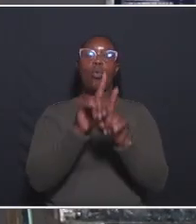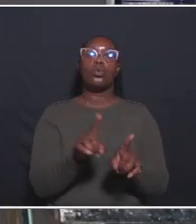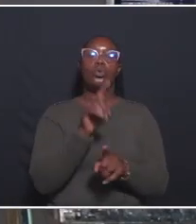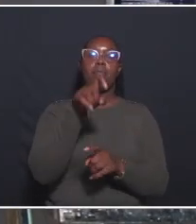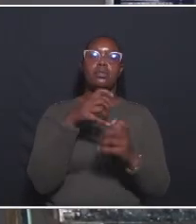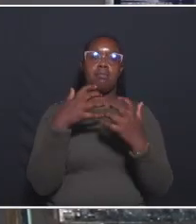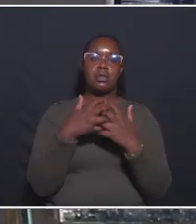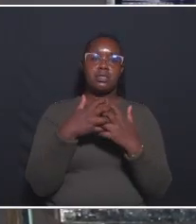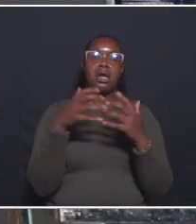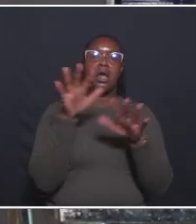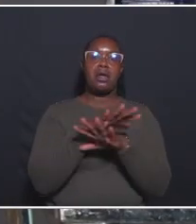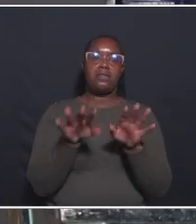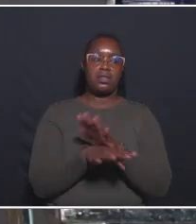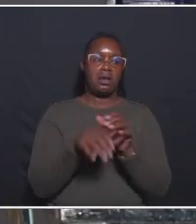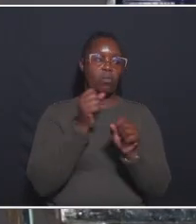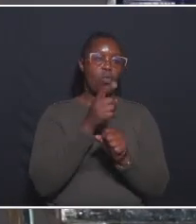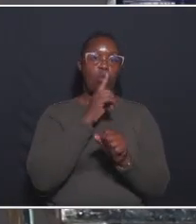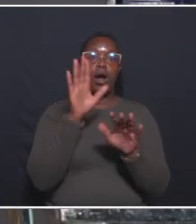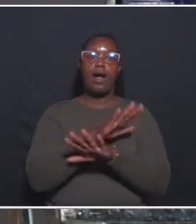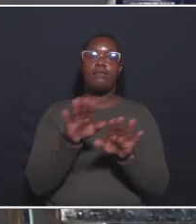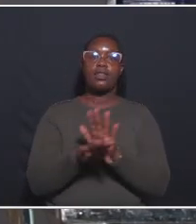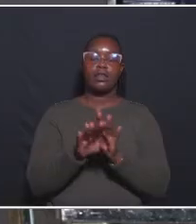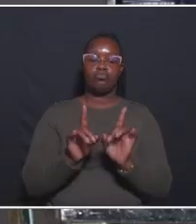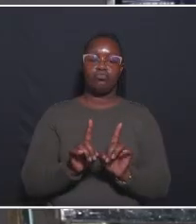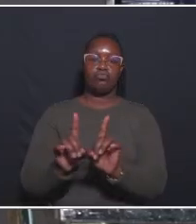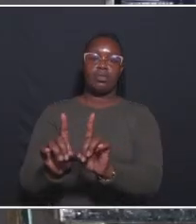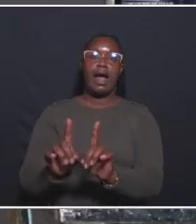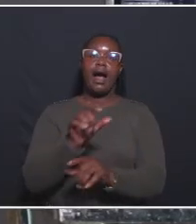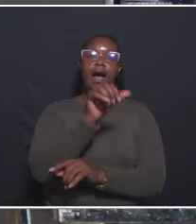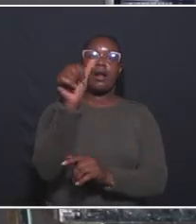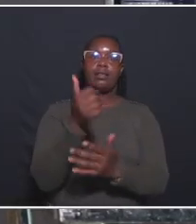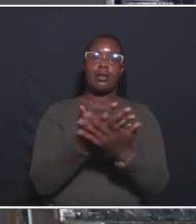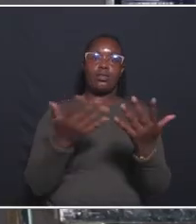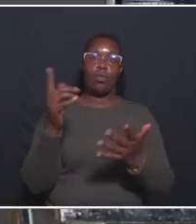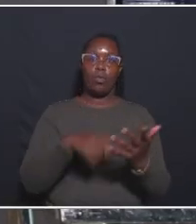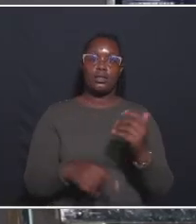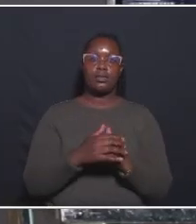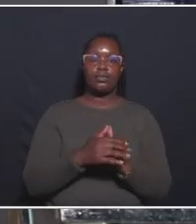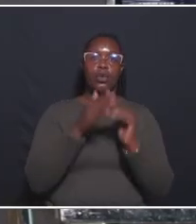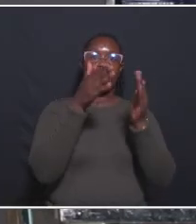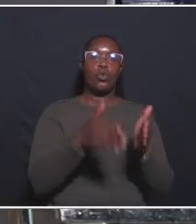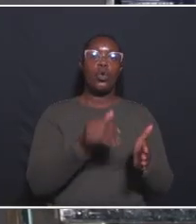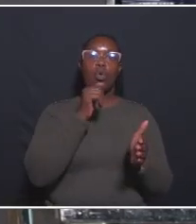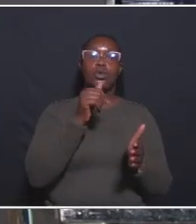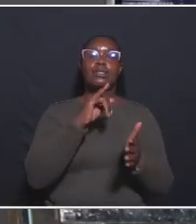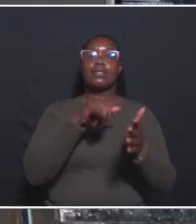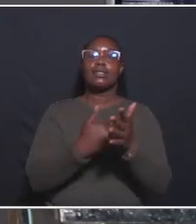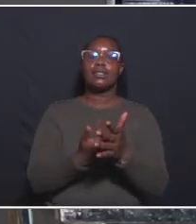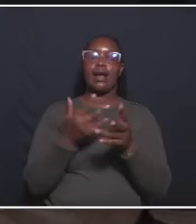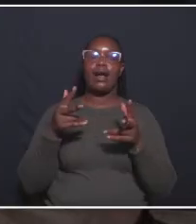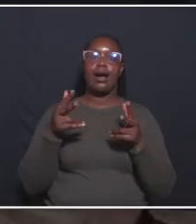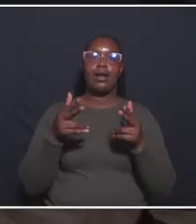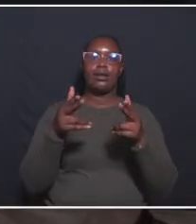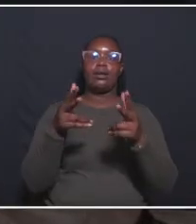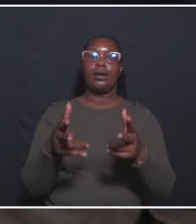in order. But the other beauty that came with Sugar was you're not just an editor. So the